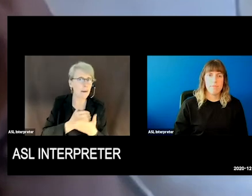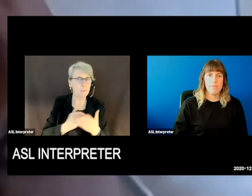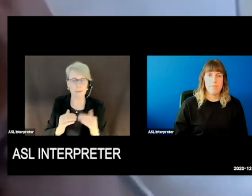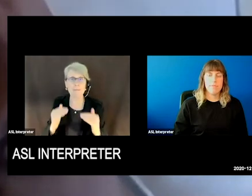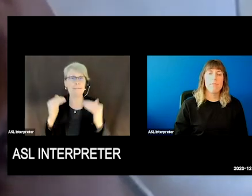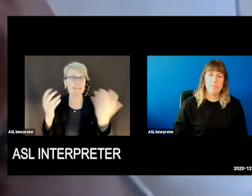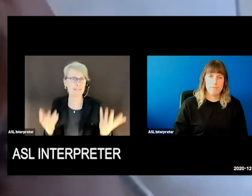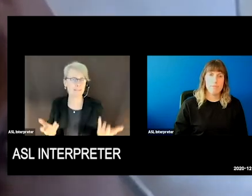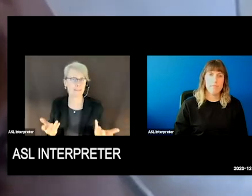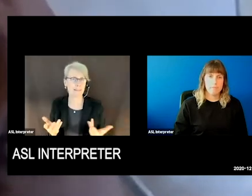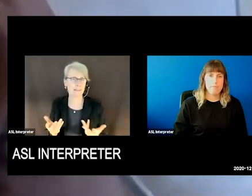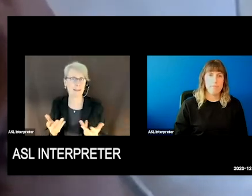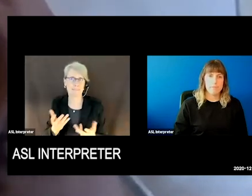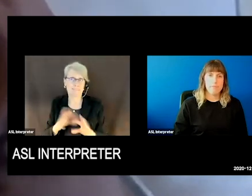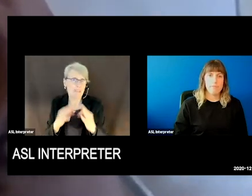status and